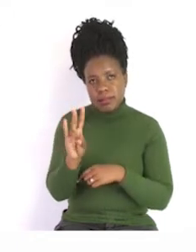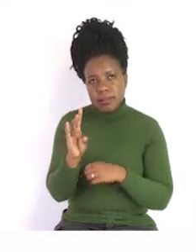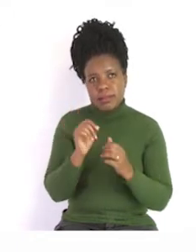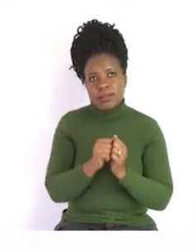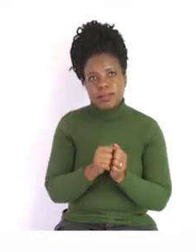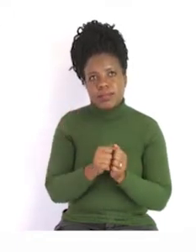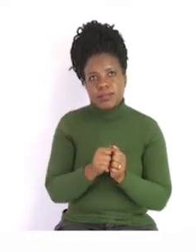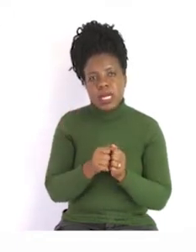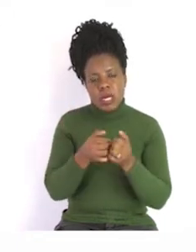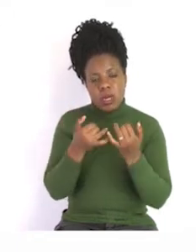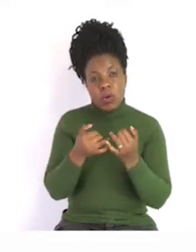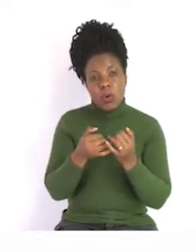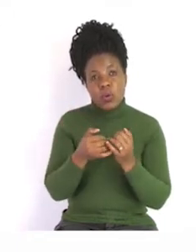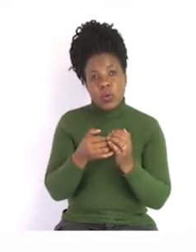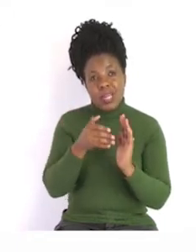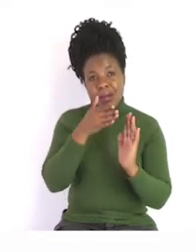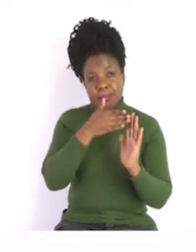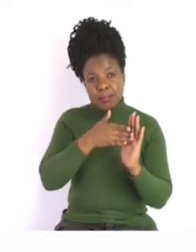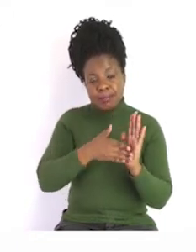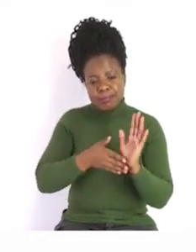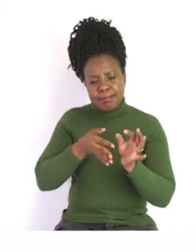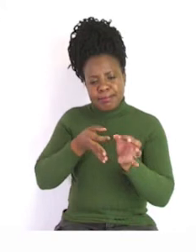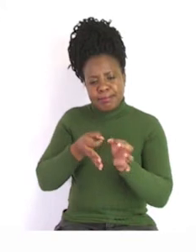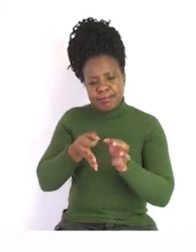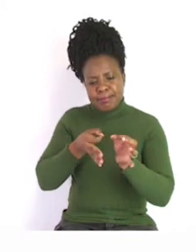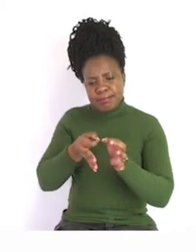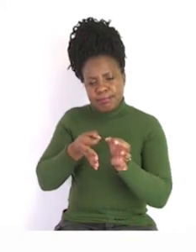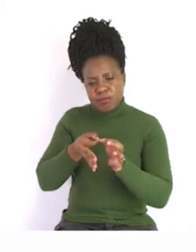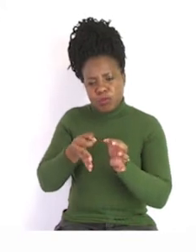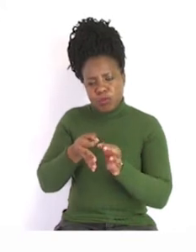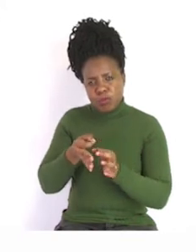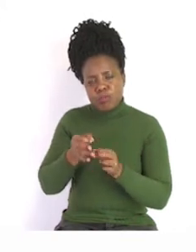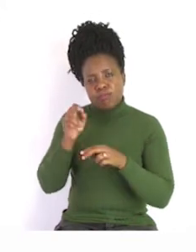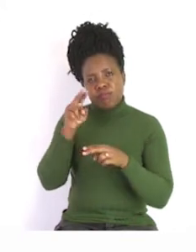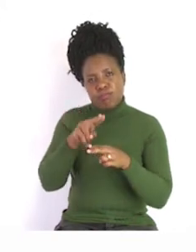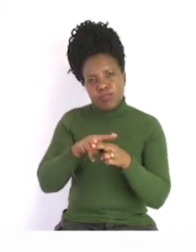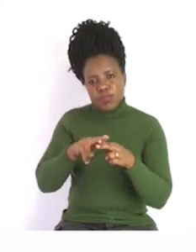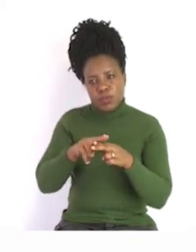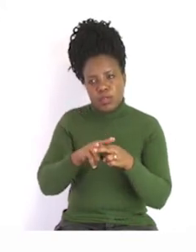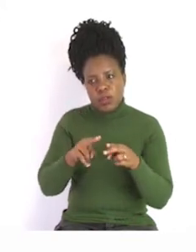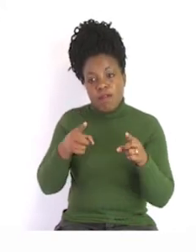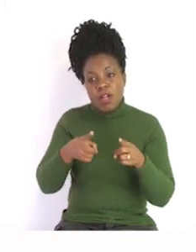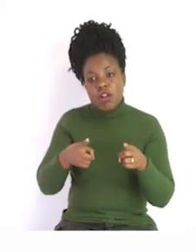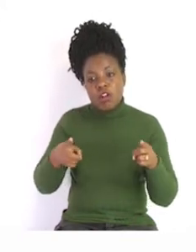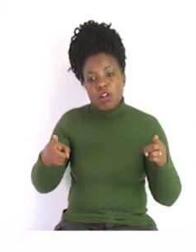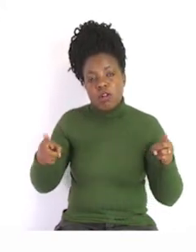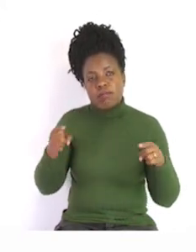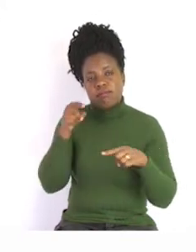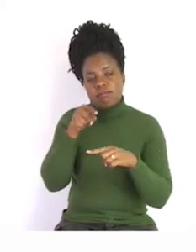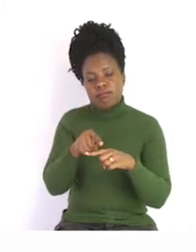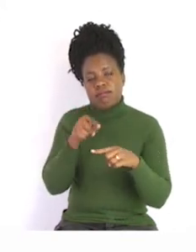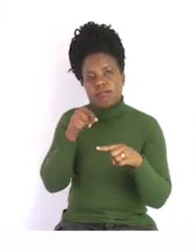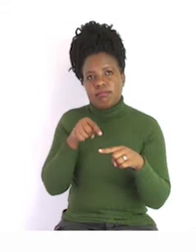Now we are going to use a long division method to explain how do we get